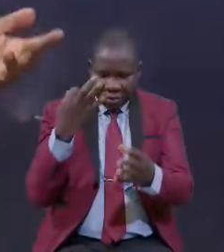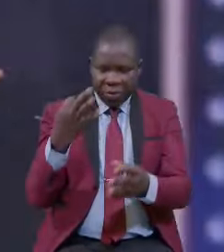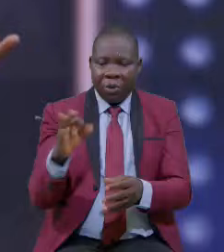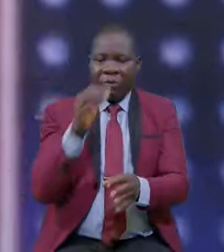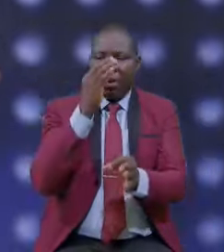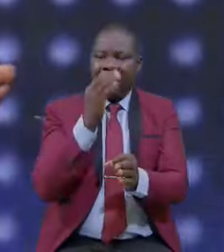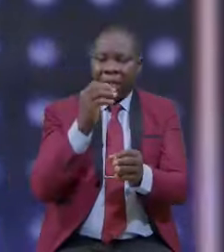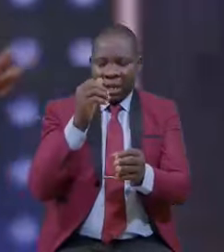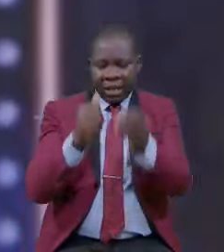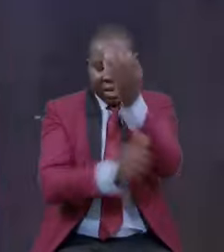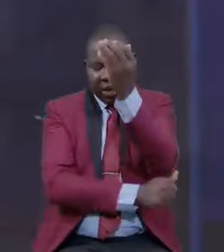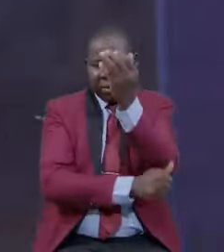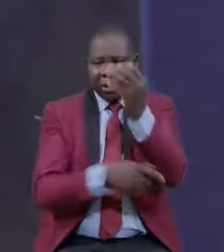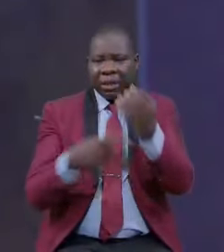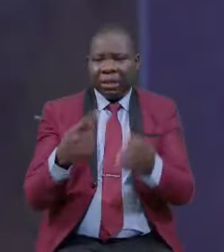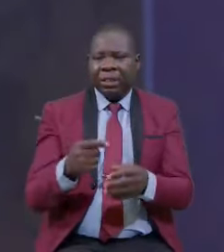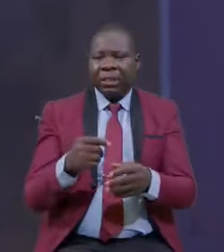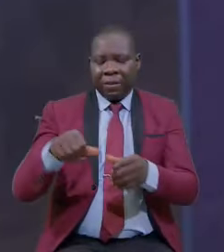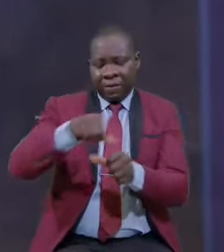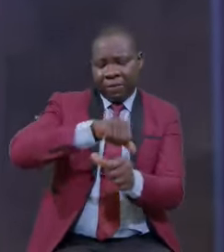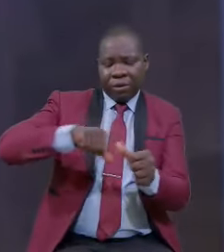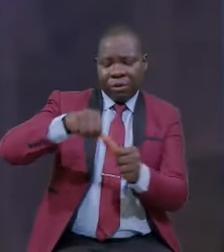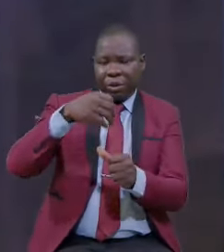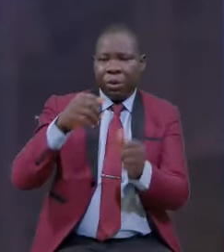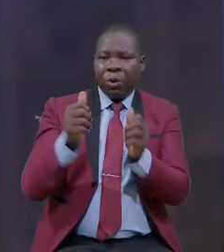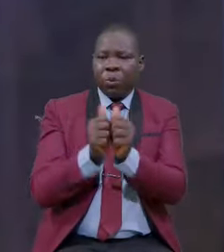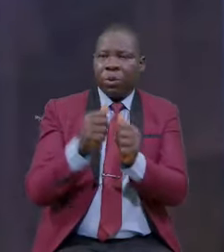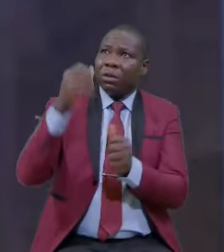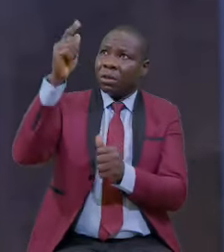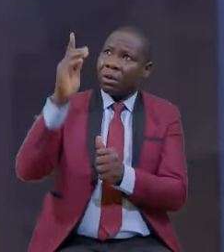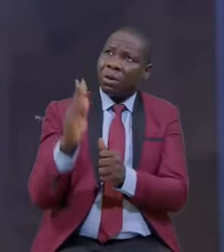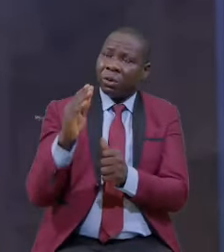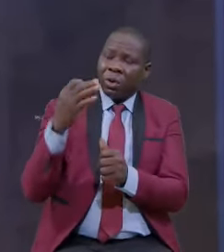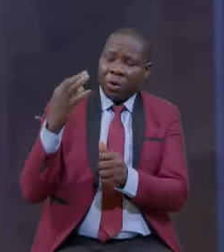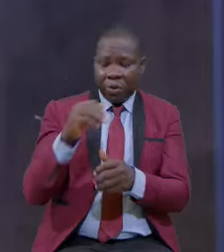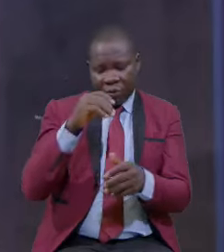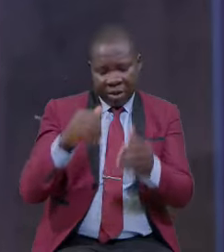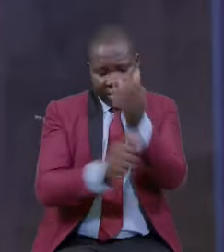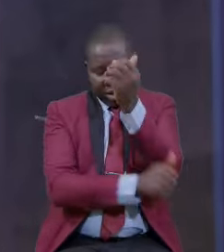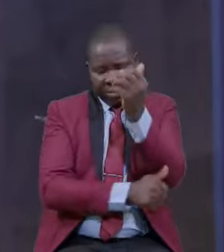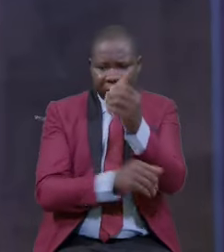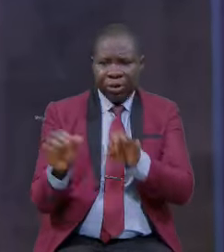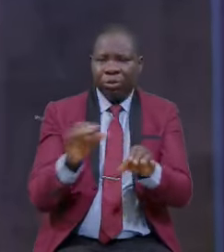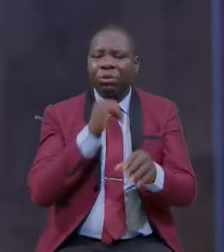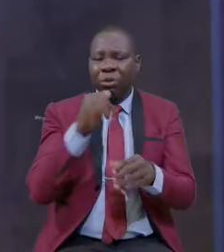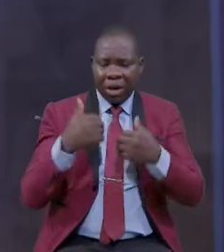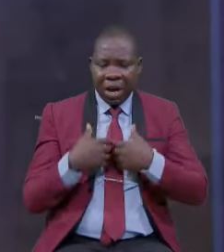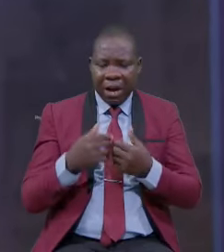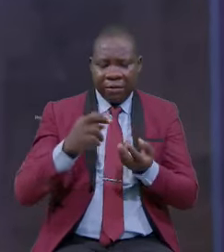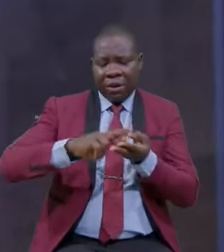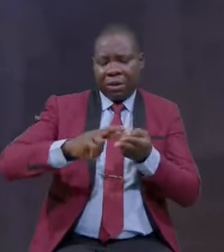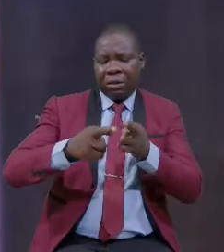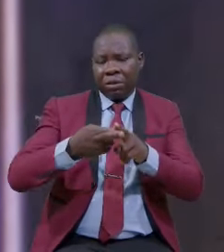the interaction, the intimacy with Abraham. He called him son. He